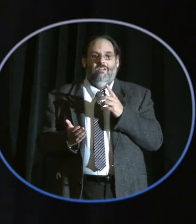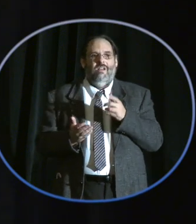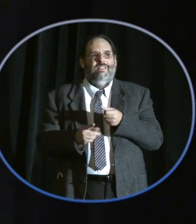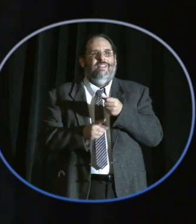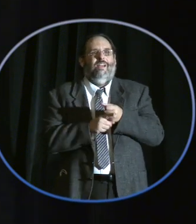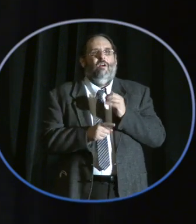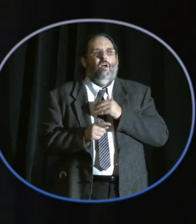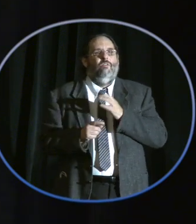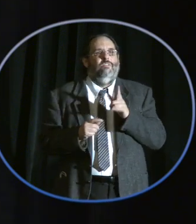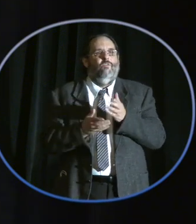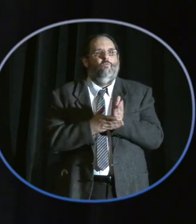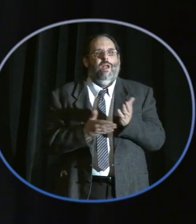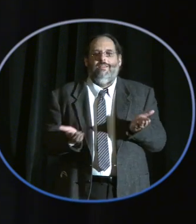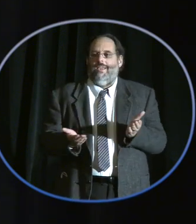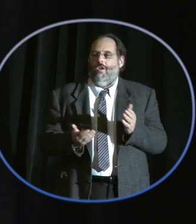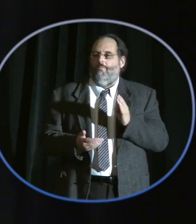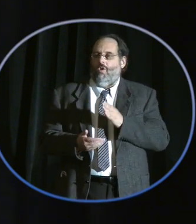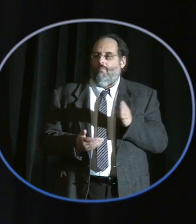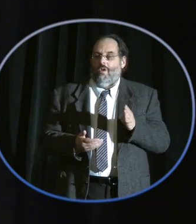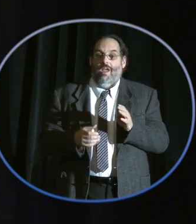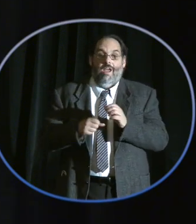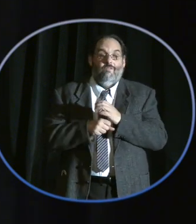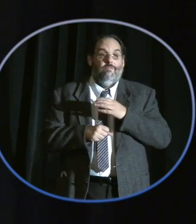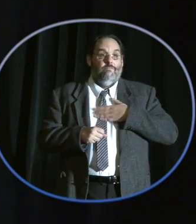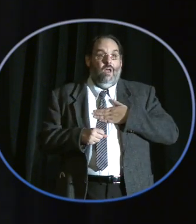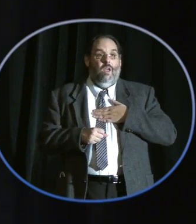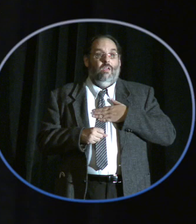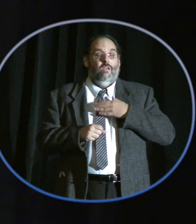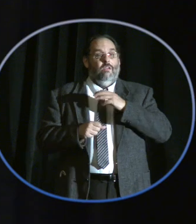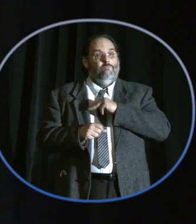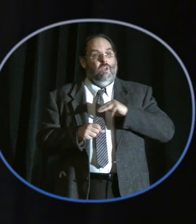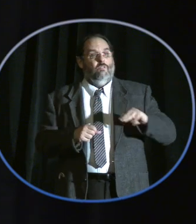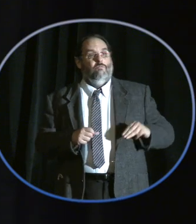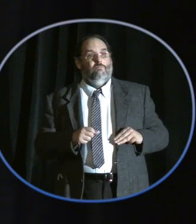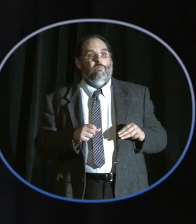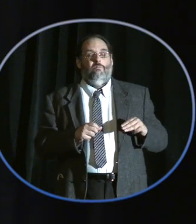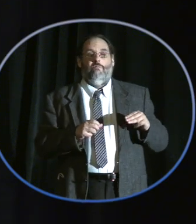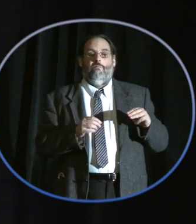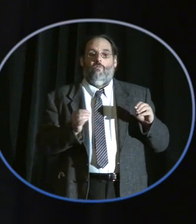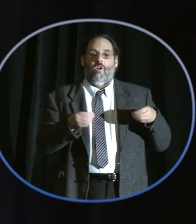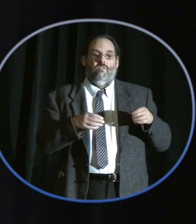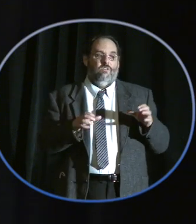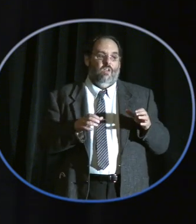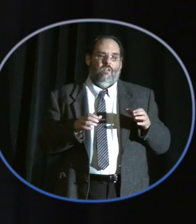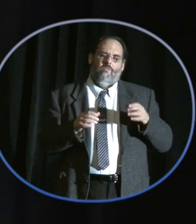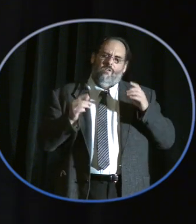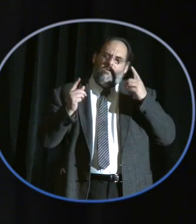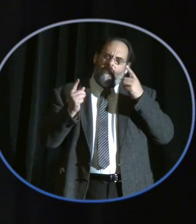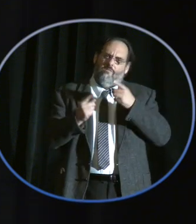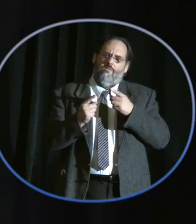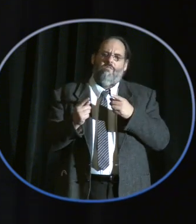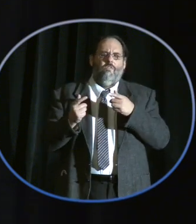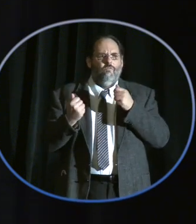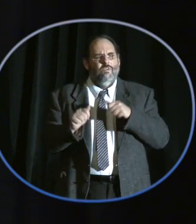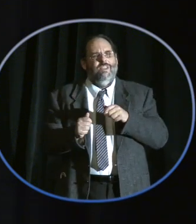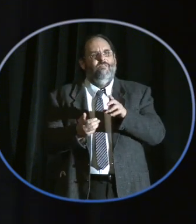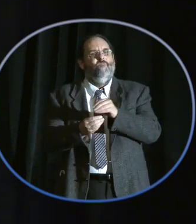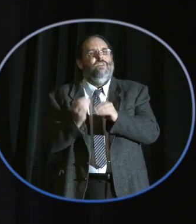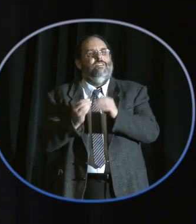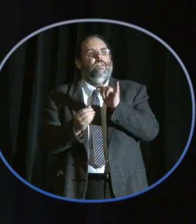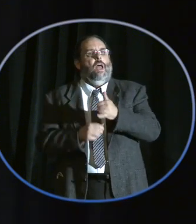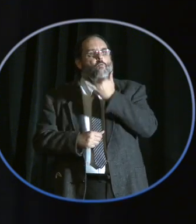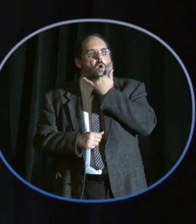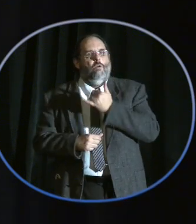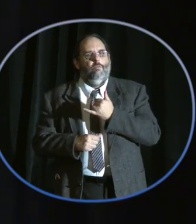civil rights. Everything my administration has done has been focused on beginning to right those wrongs. And